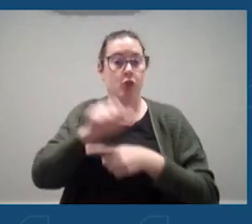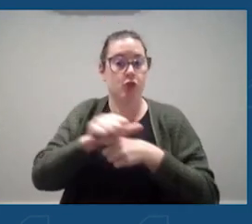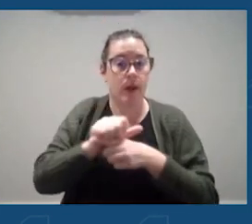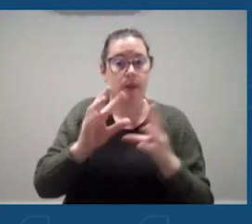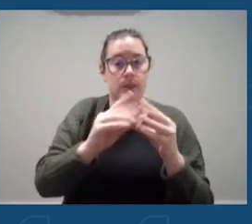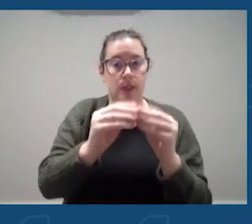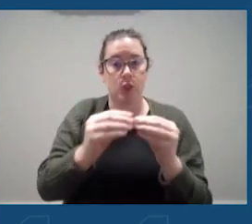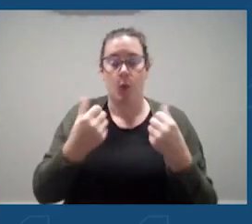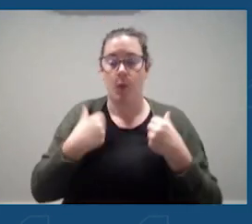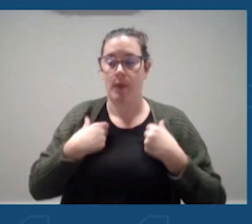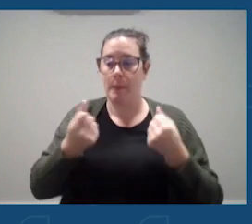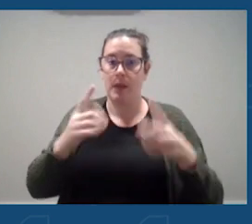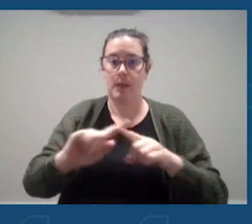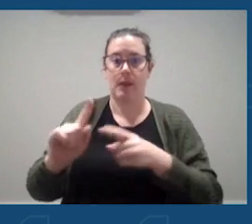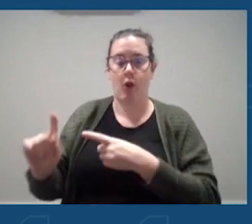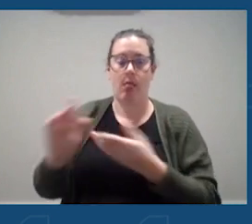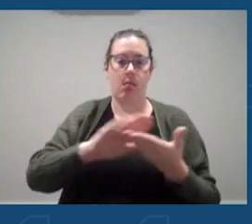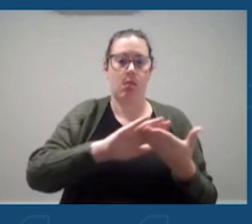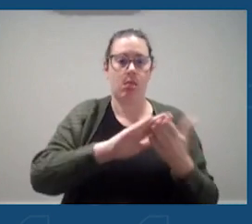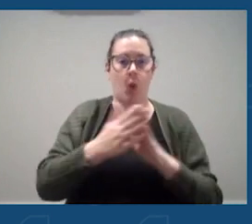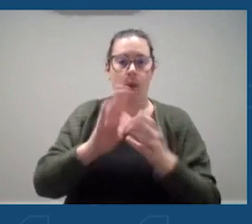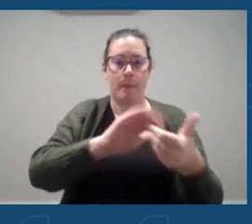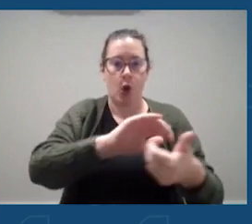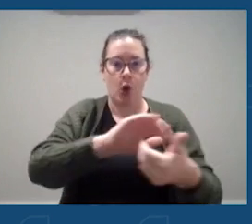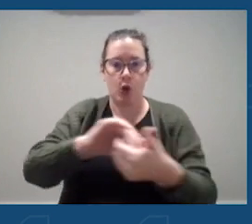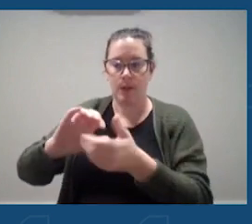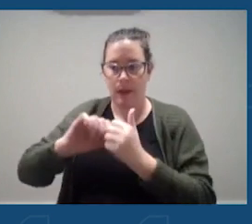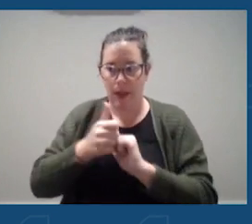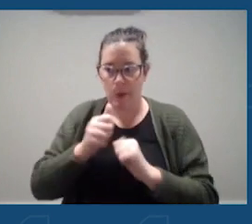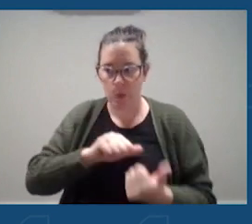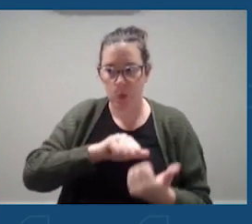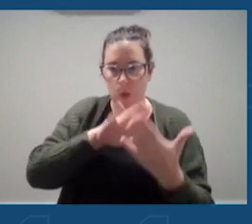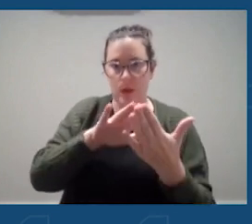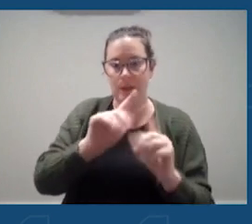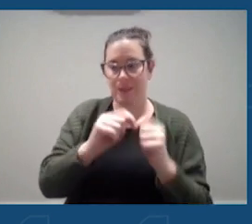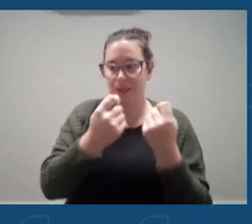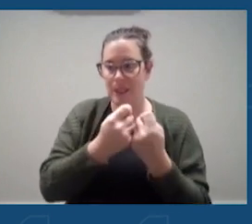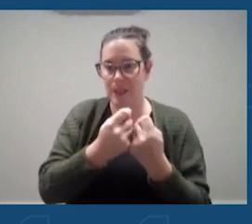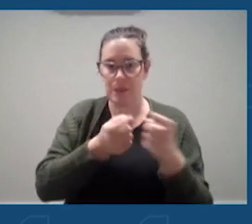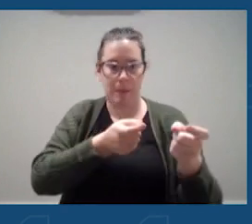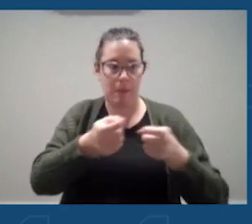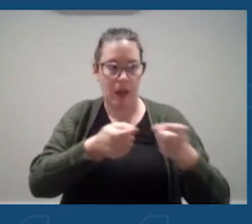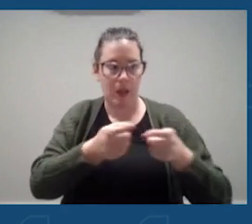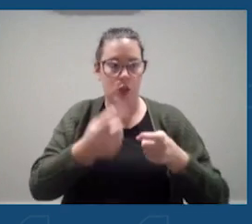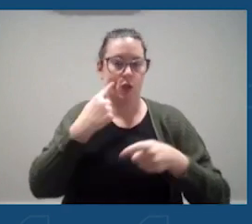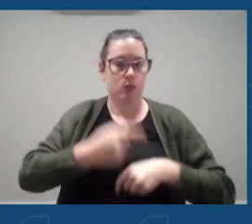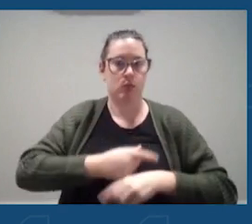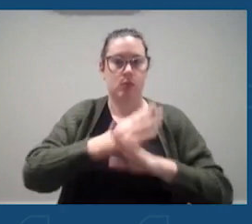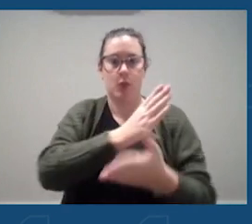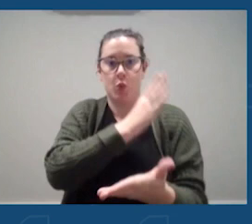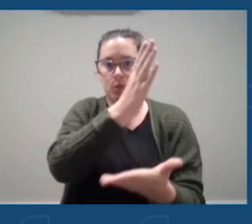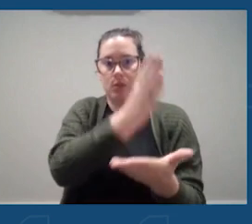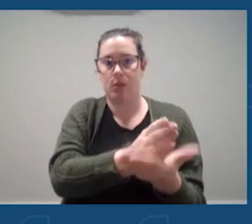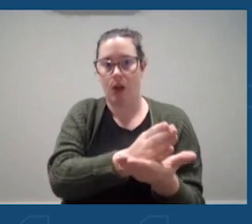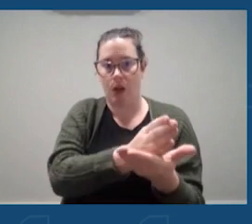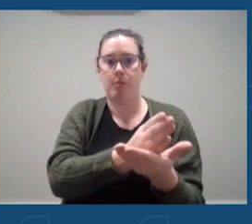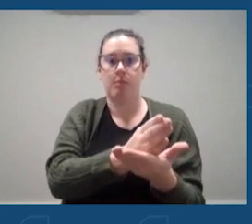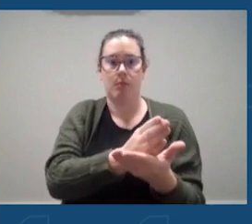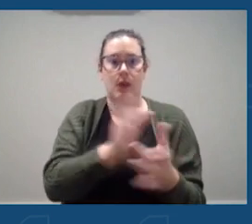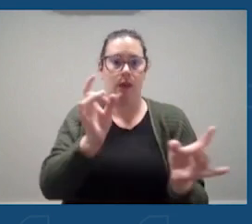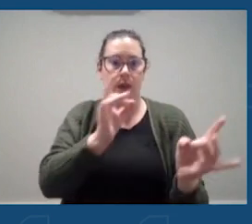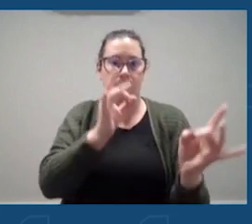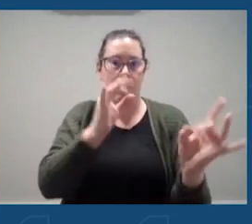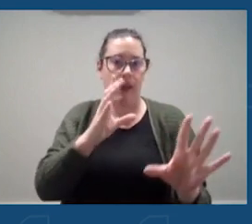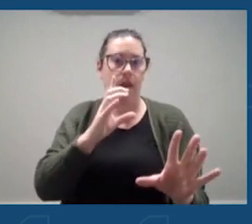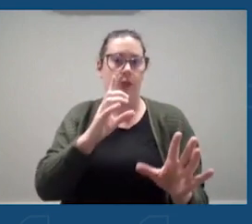should stand up threat assessment teams and management of those. So we're putting $10 million out to local communities so they can be the eyes and ears